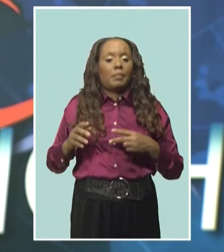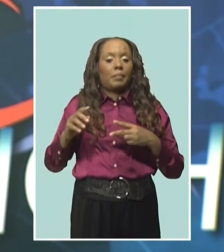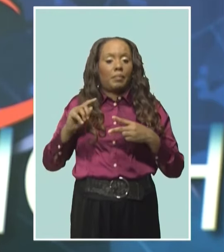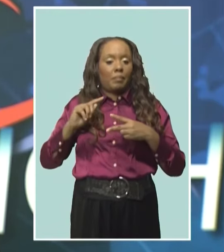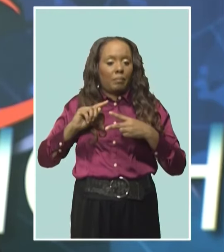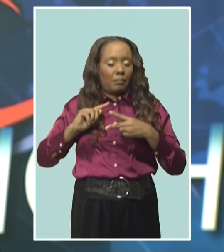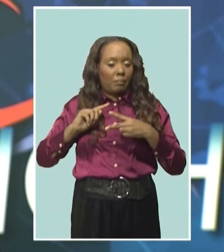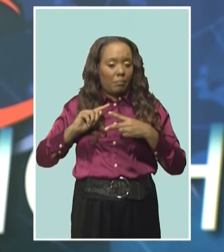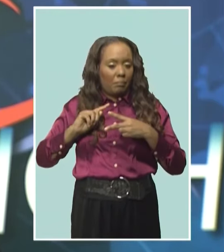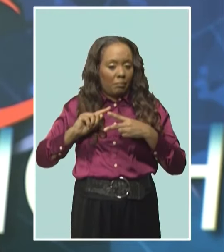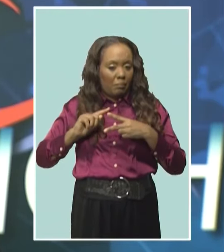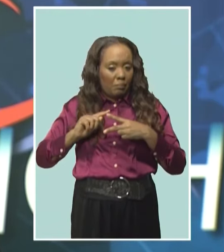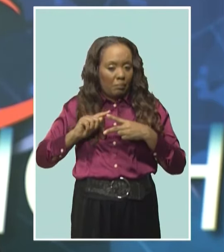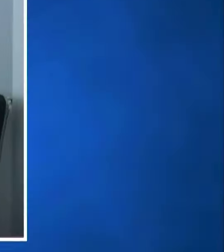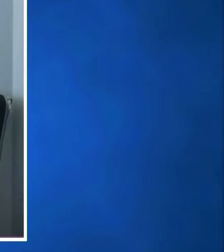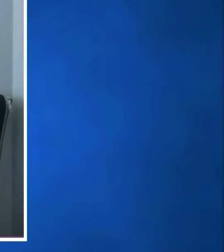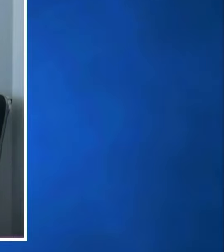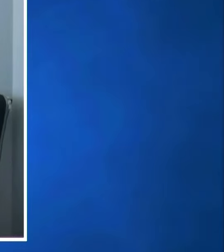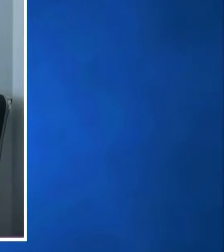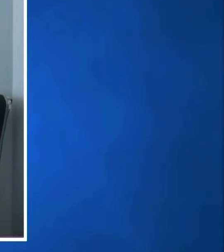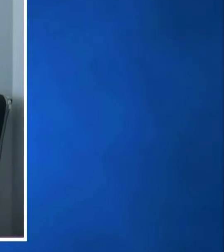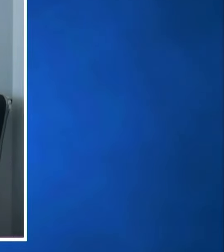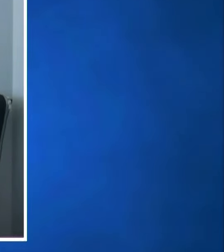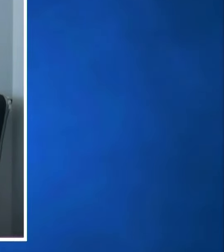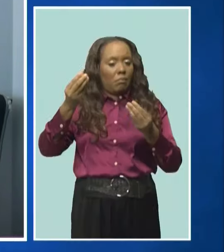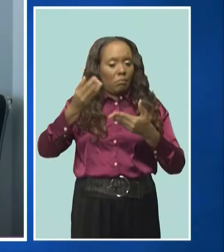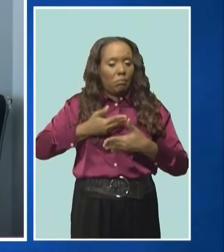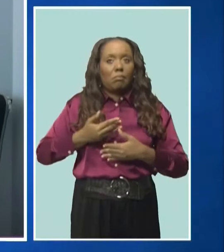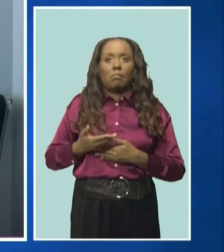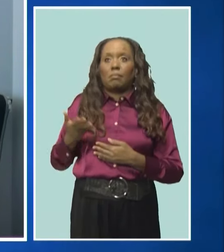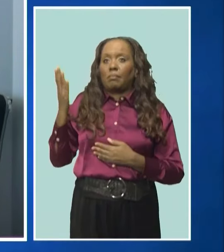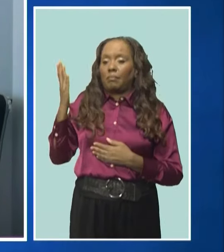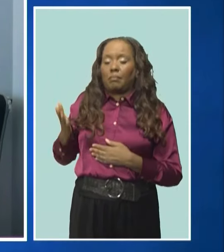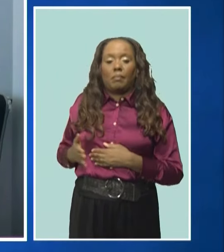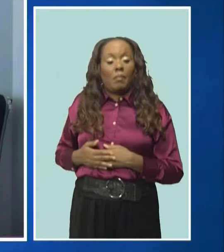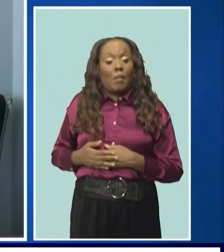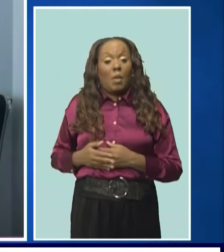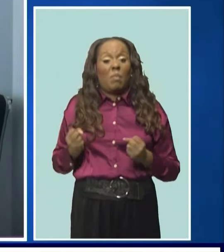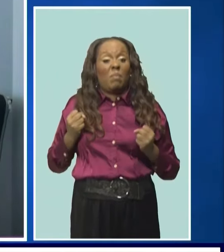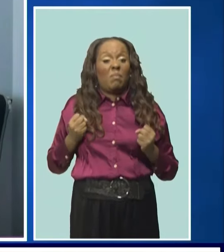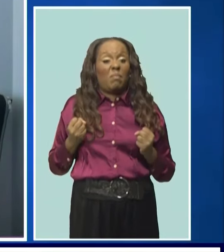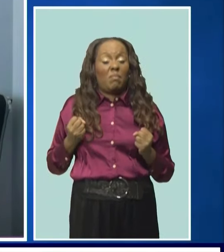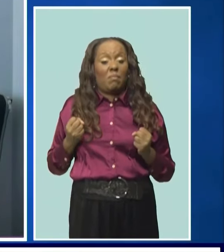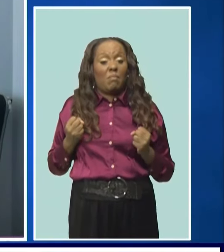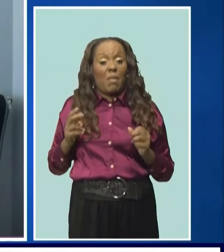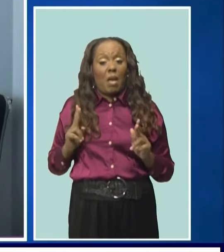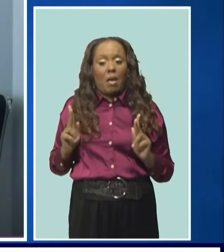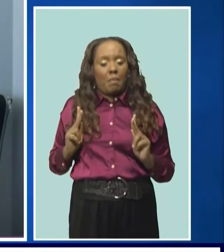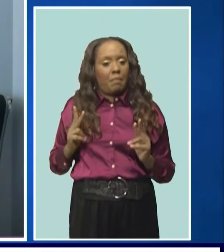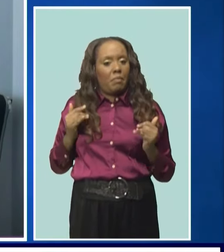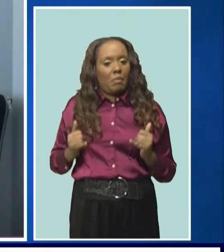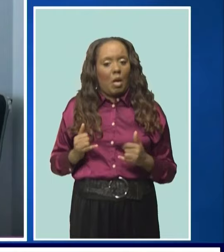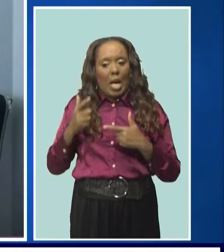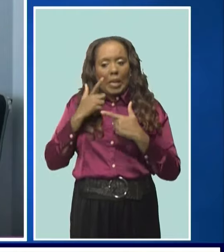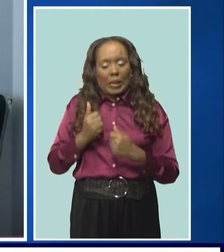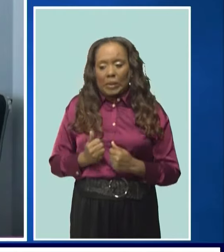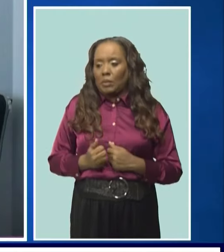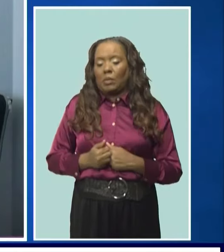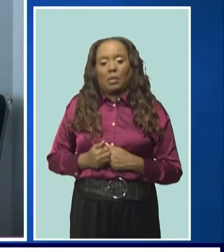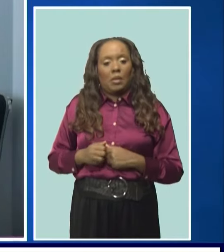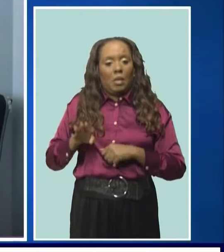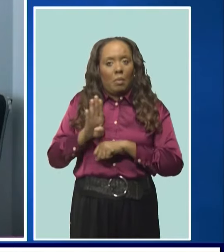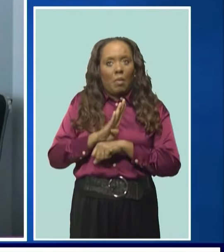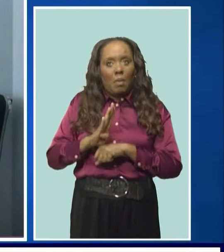Ratan-King. Barbados has now become as a mini hub for us, and we have daily flights out